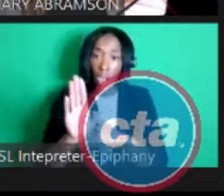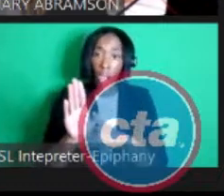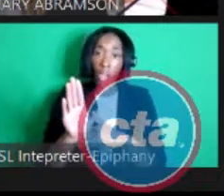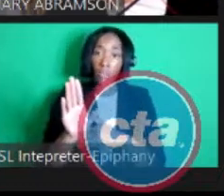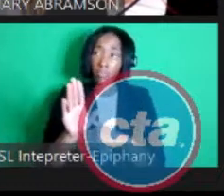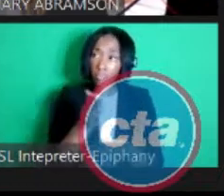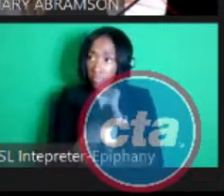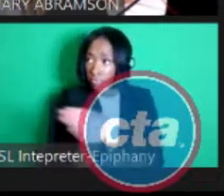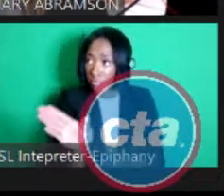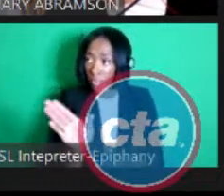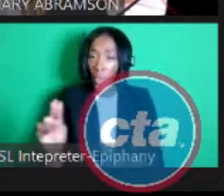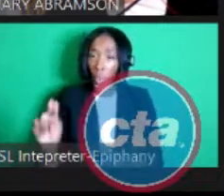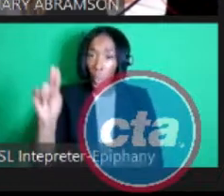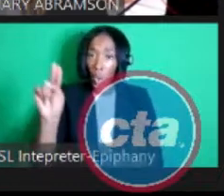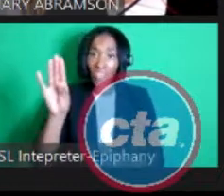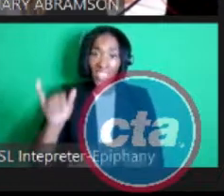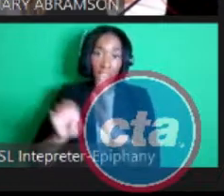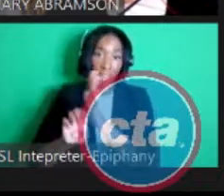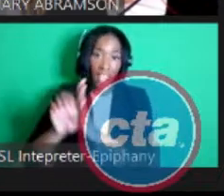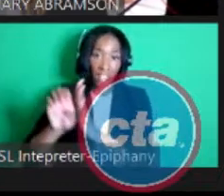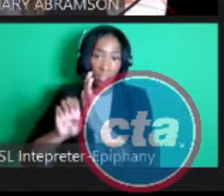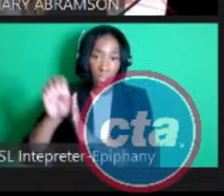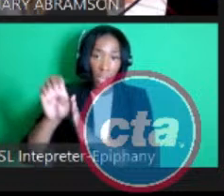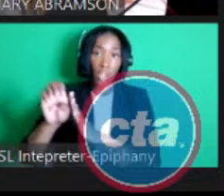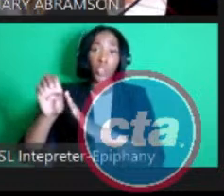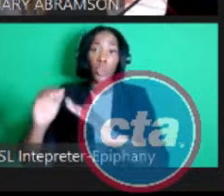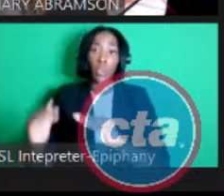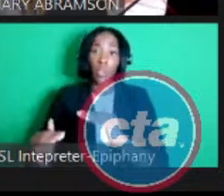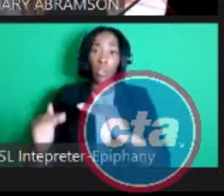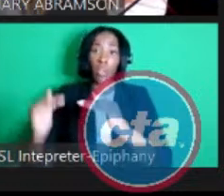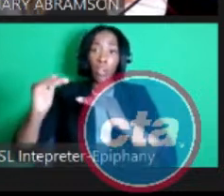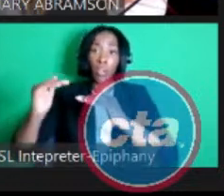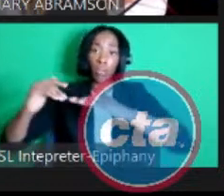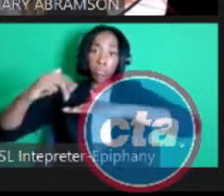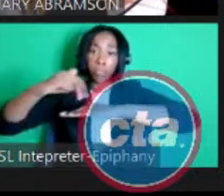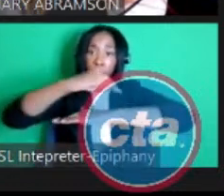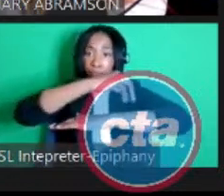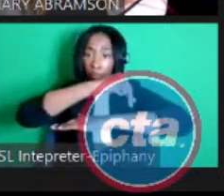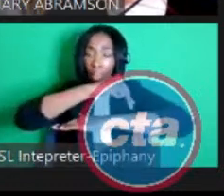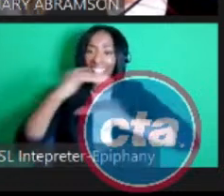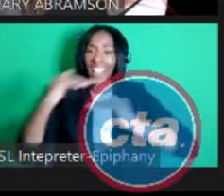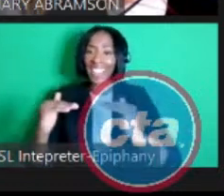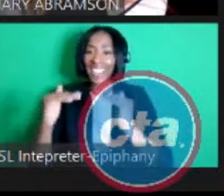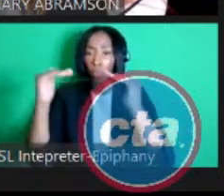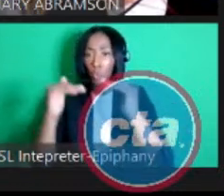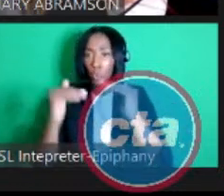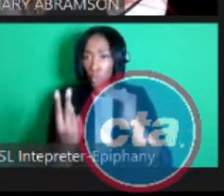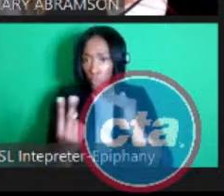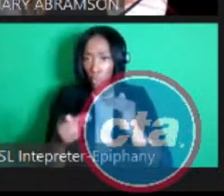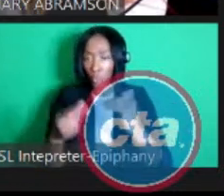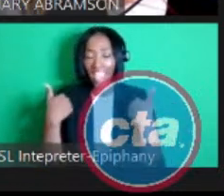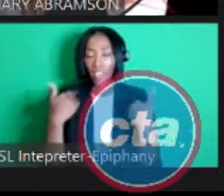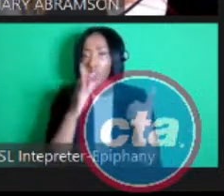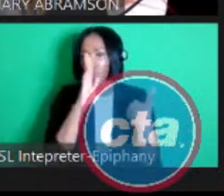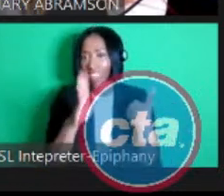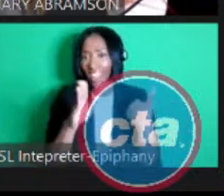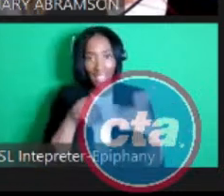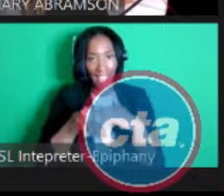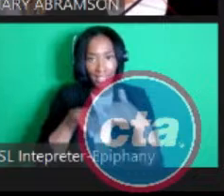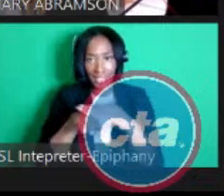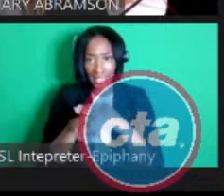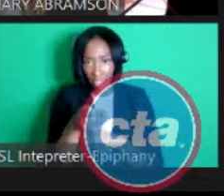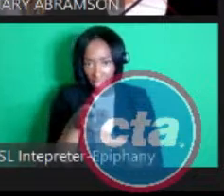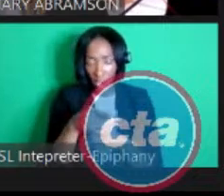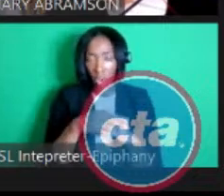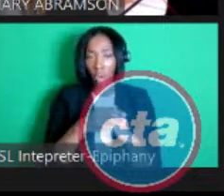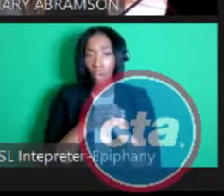can take that station house elevator up to the platform level, which is level 2. And that's where you have direct access from there